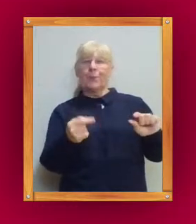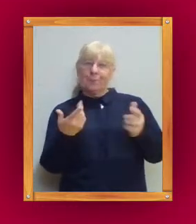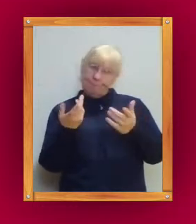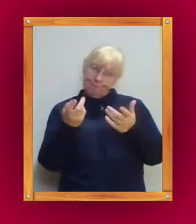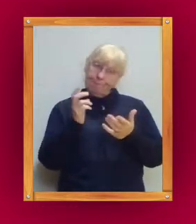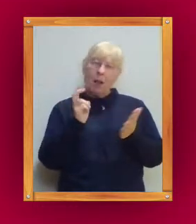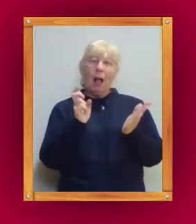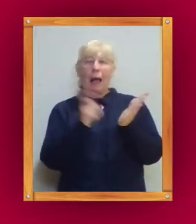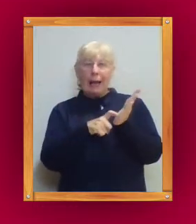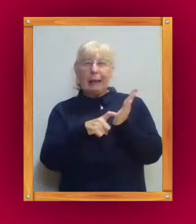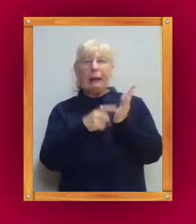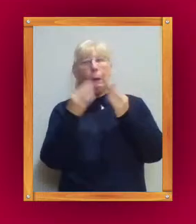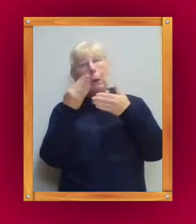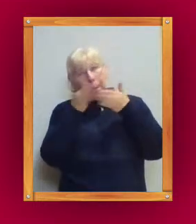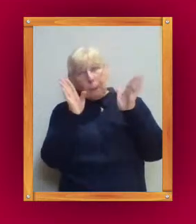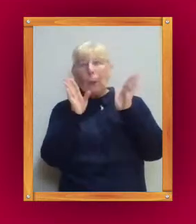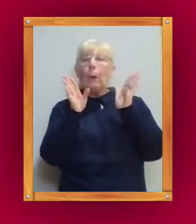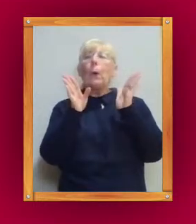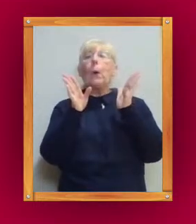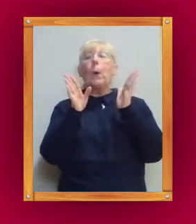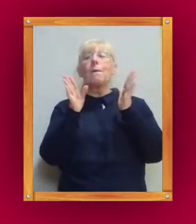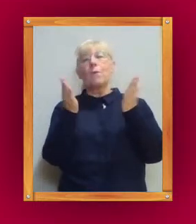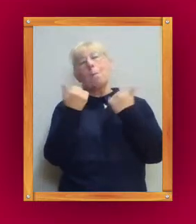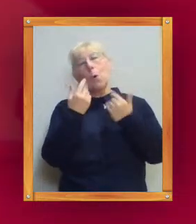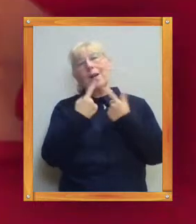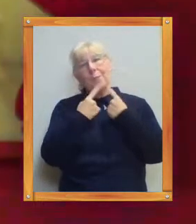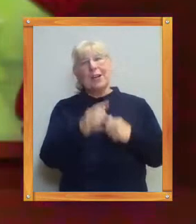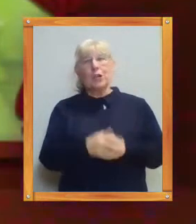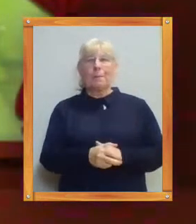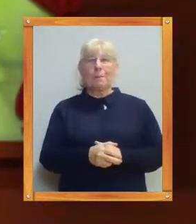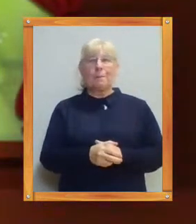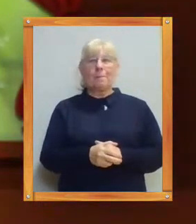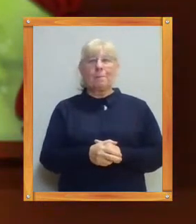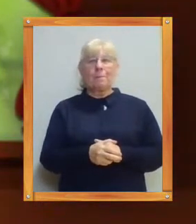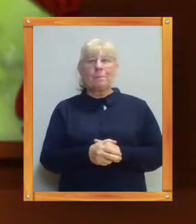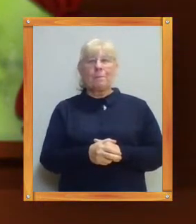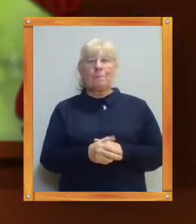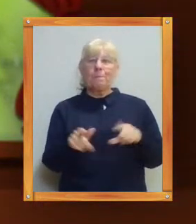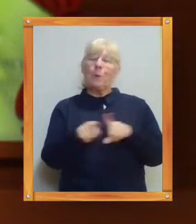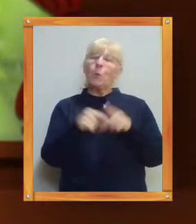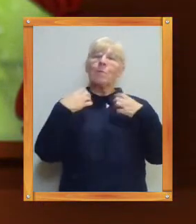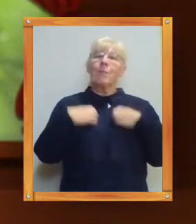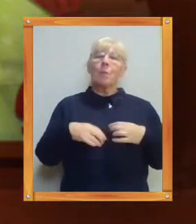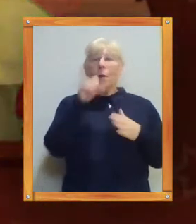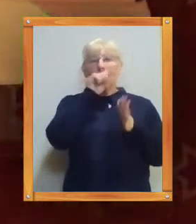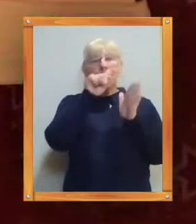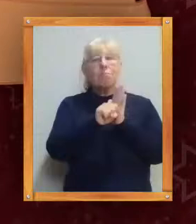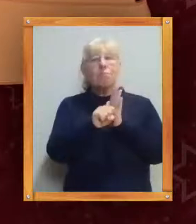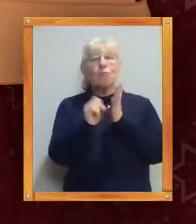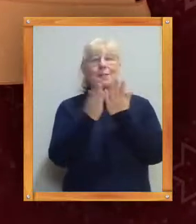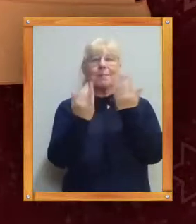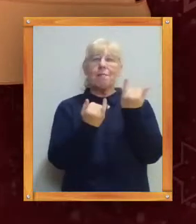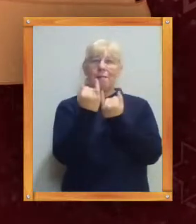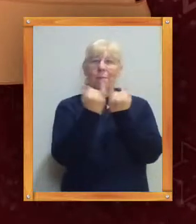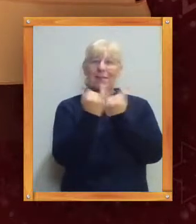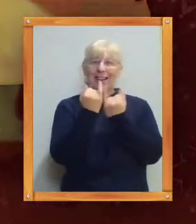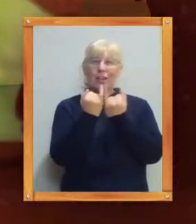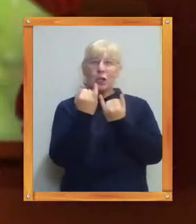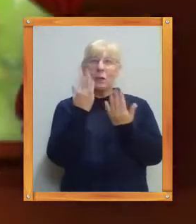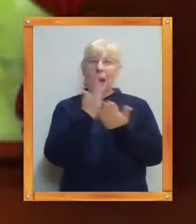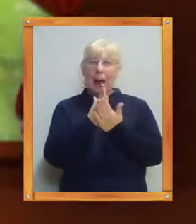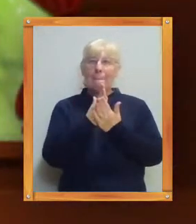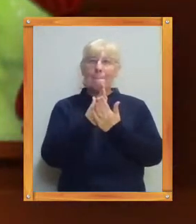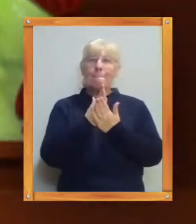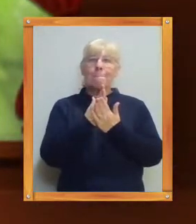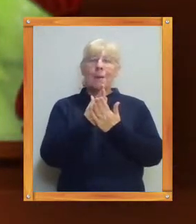And in addition to the Mayor's Design a Christmas Card competition, of course, the Randalstown Arches colouring competition has been going